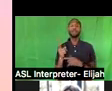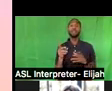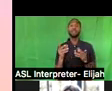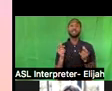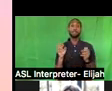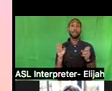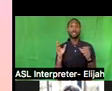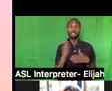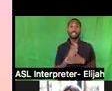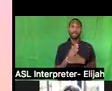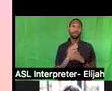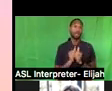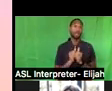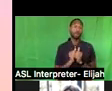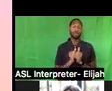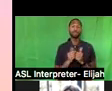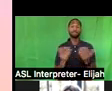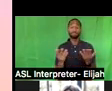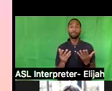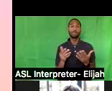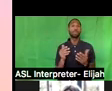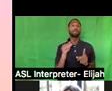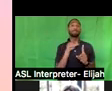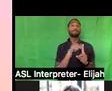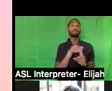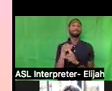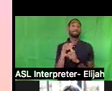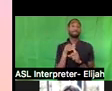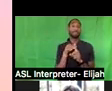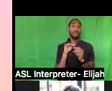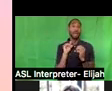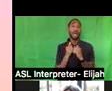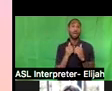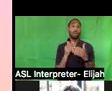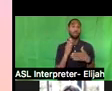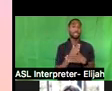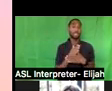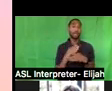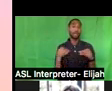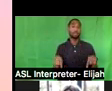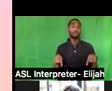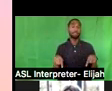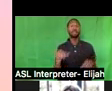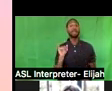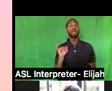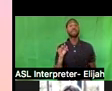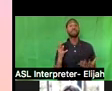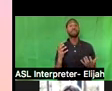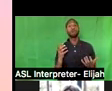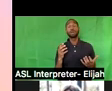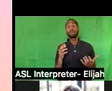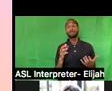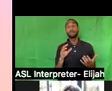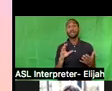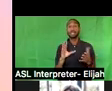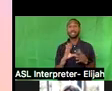all together. And so just reminding us of some of the ways that we do that here. If you would like to have the